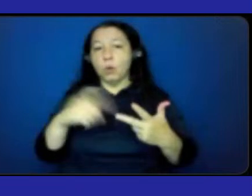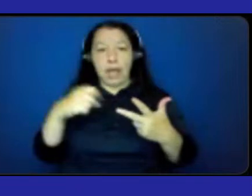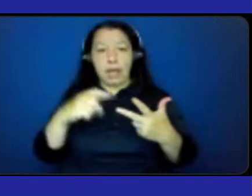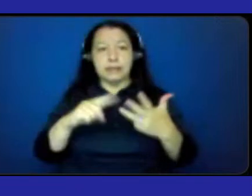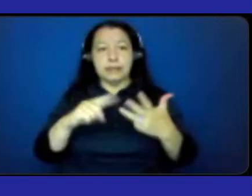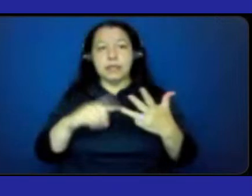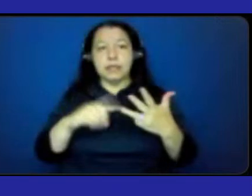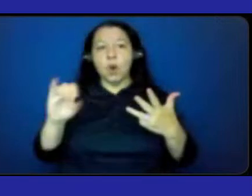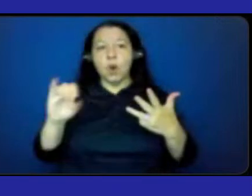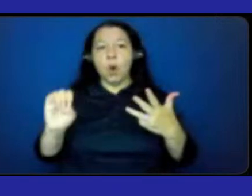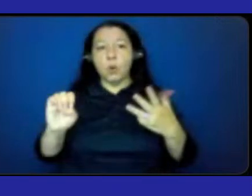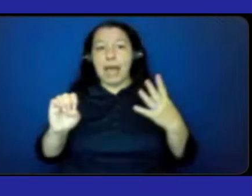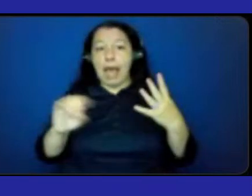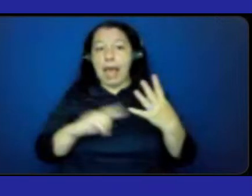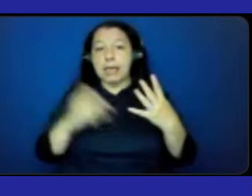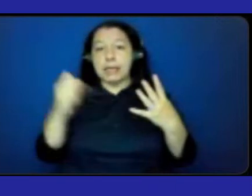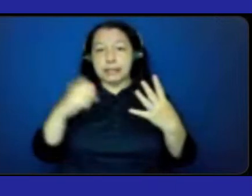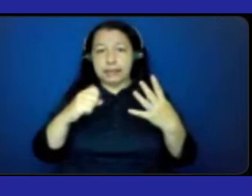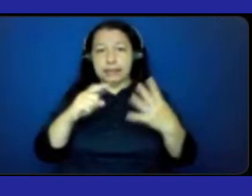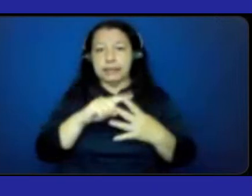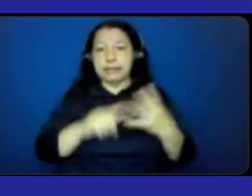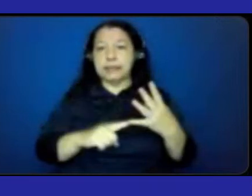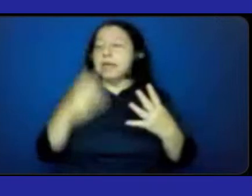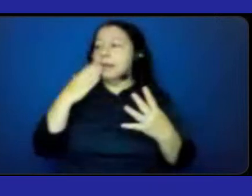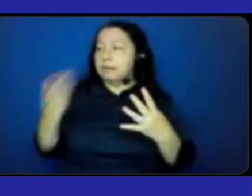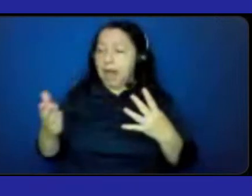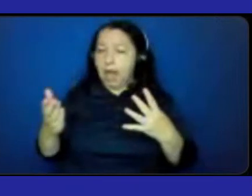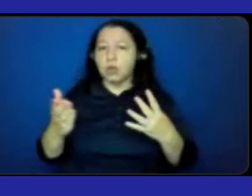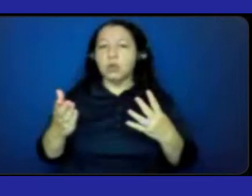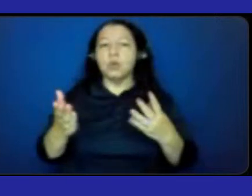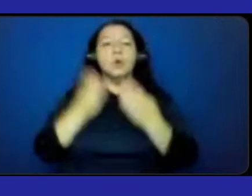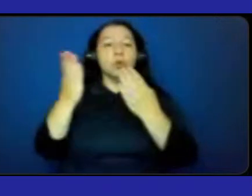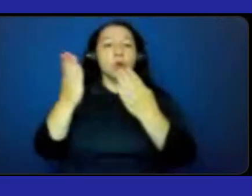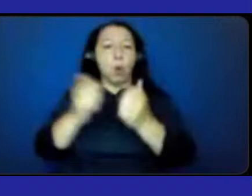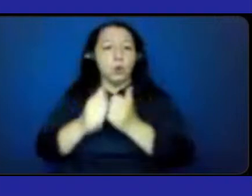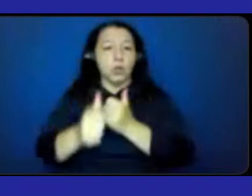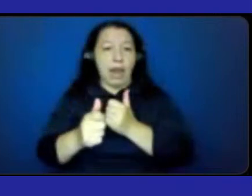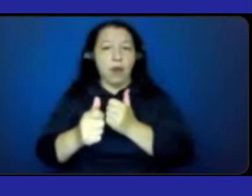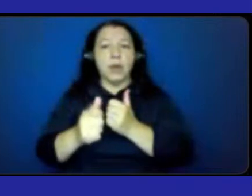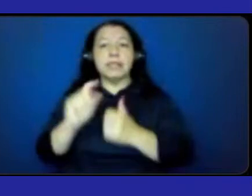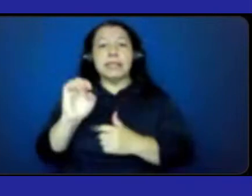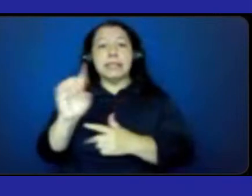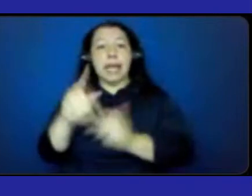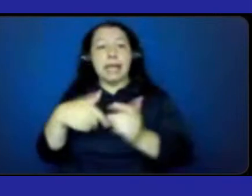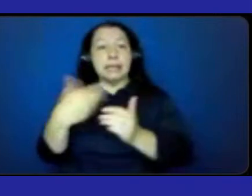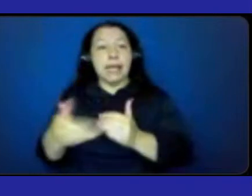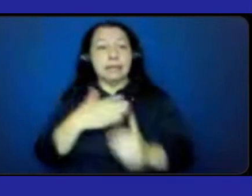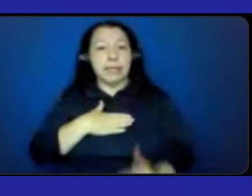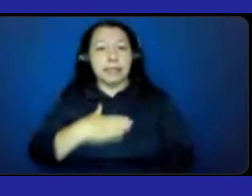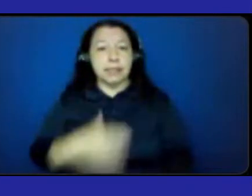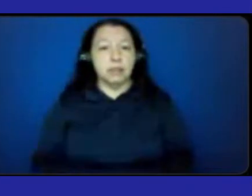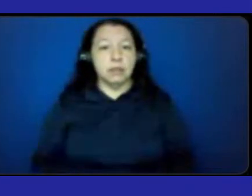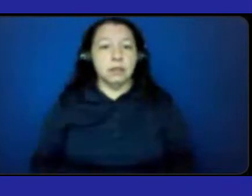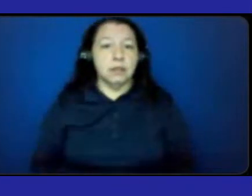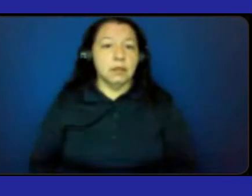Jose Pagan? Yes. Thank you. Motion carries. Ted, if you can go on to the next one.